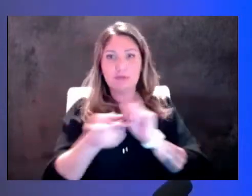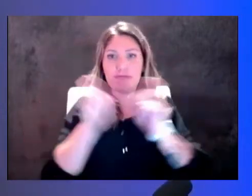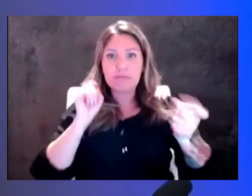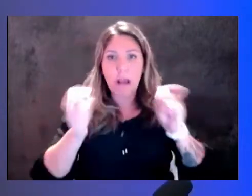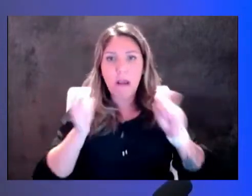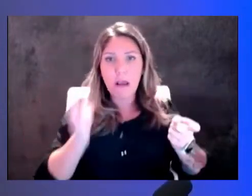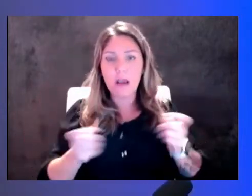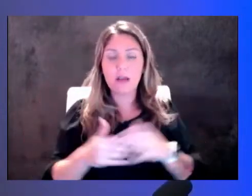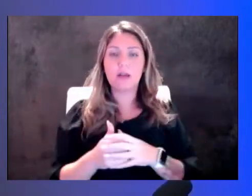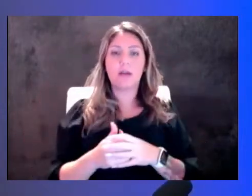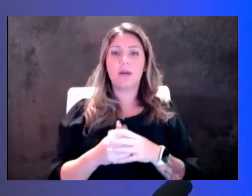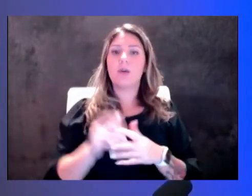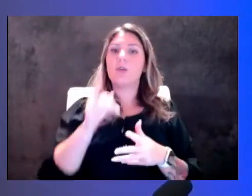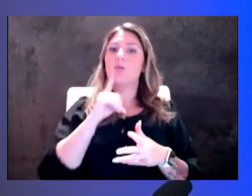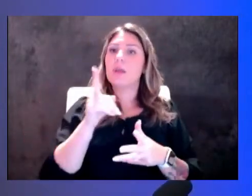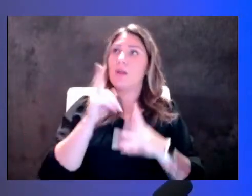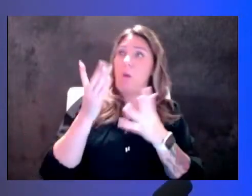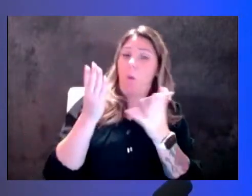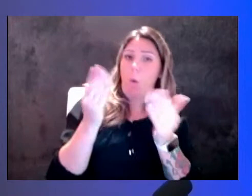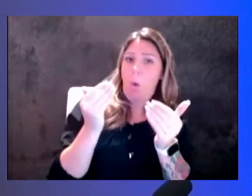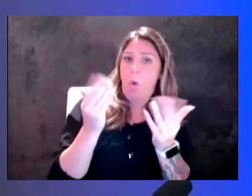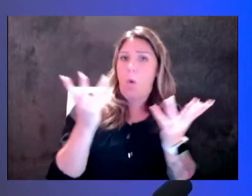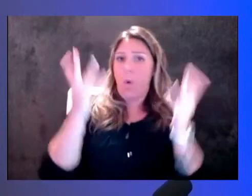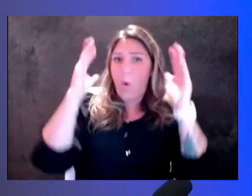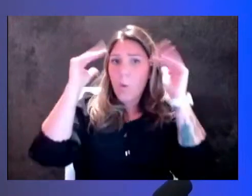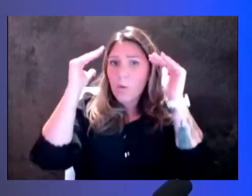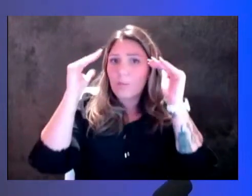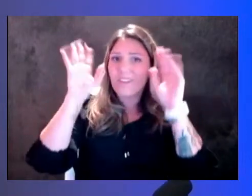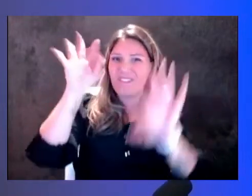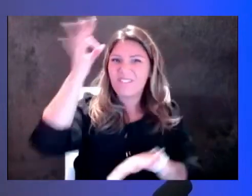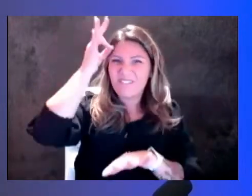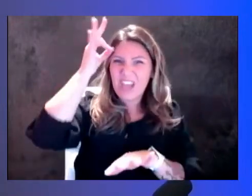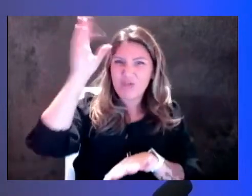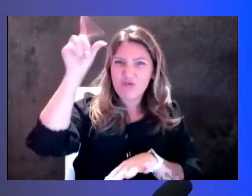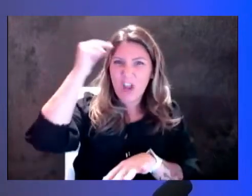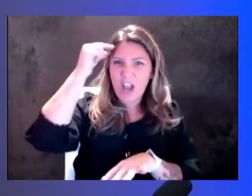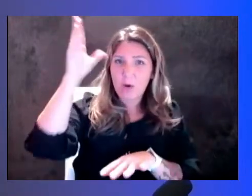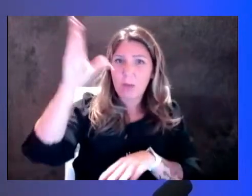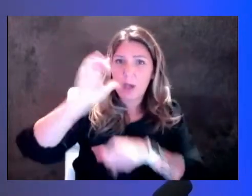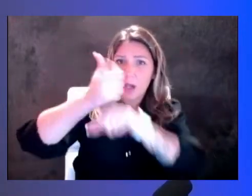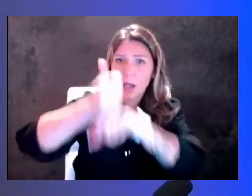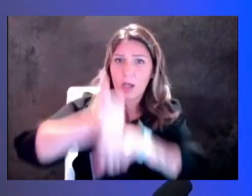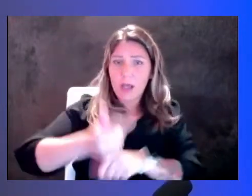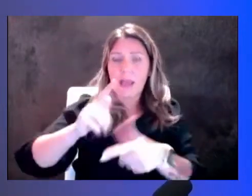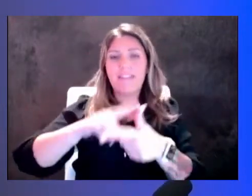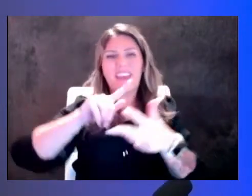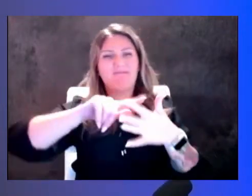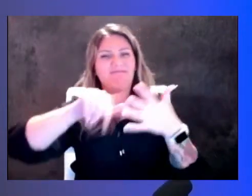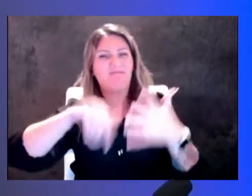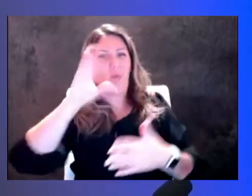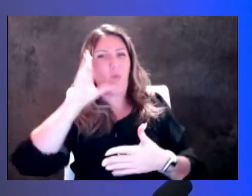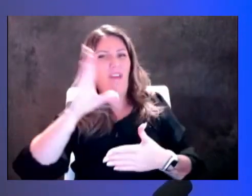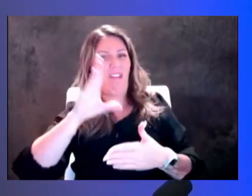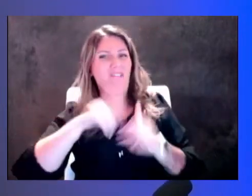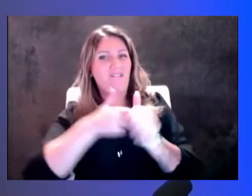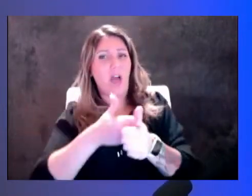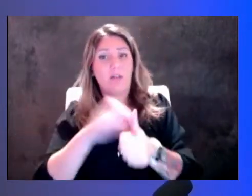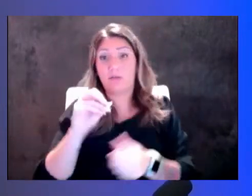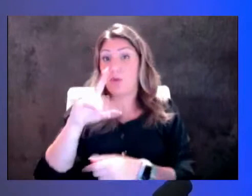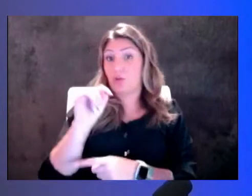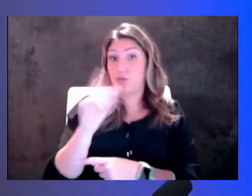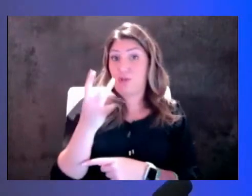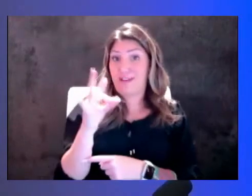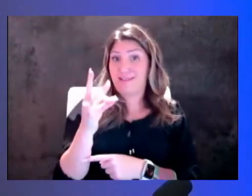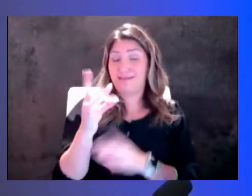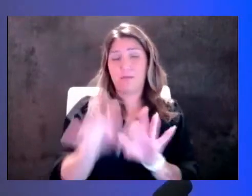to the federal government, who then kind of all the others follow suit. So October 18th is a very important date. We haven't gotten any